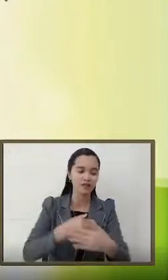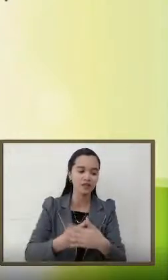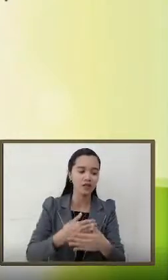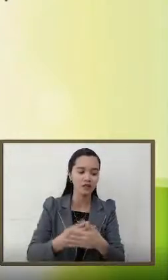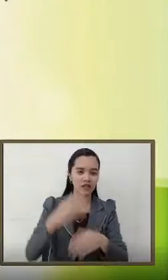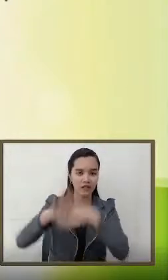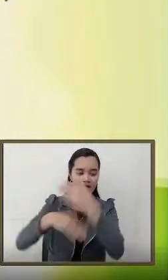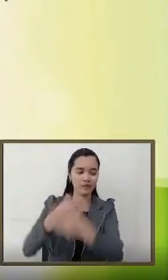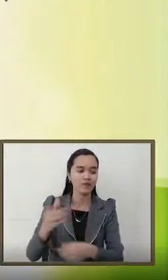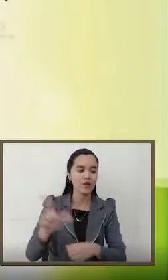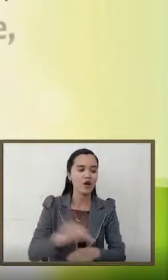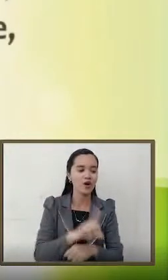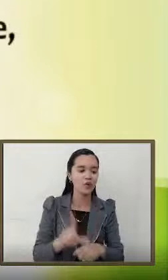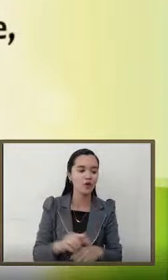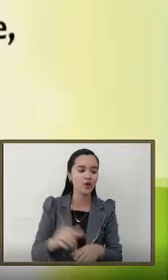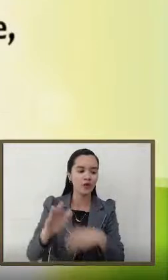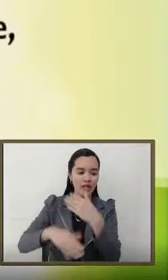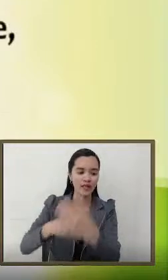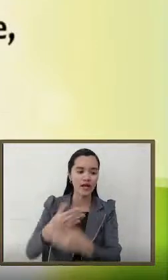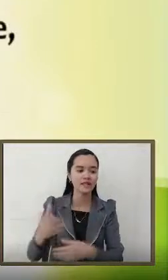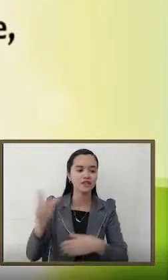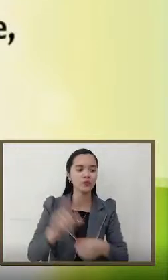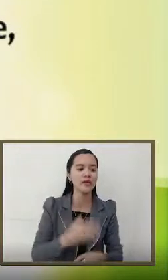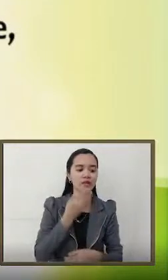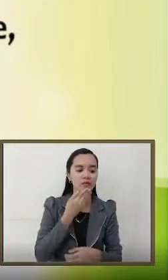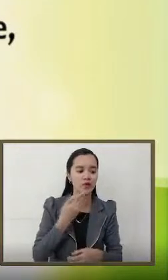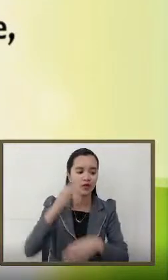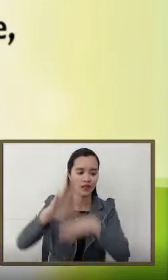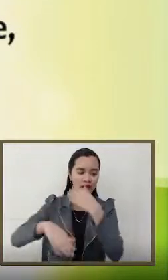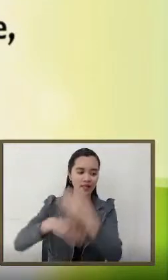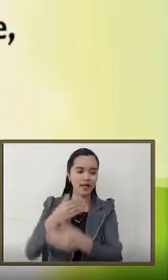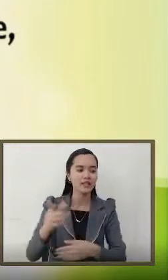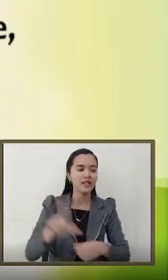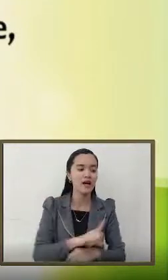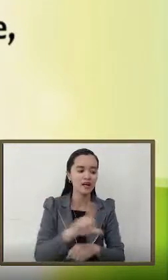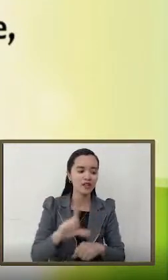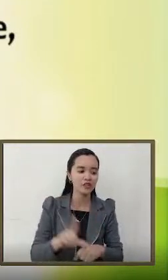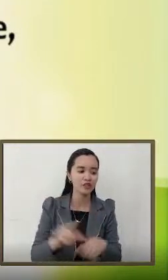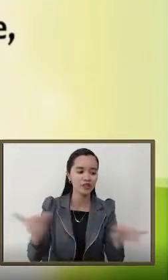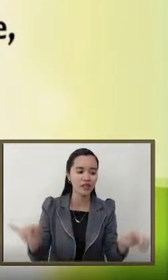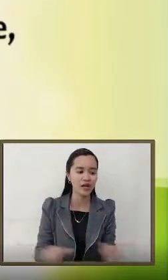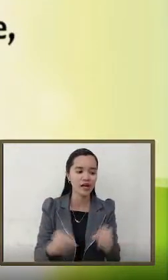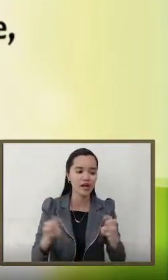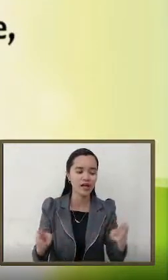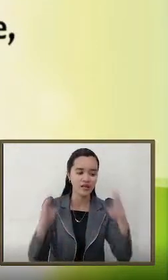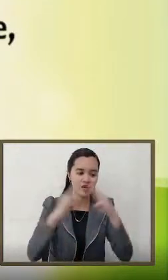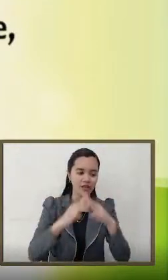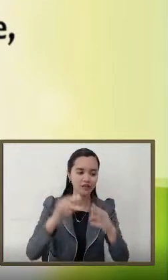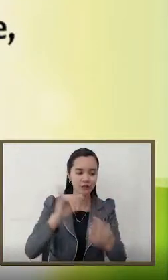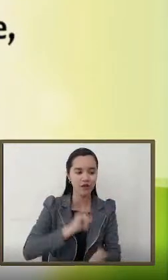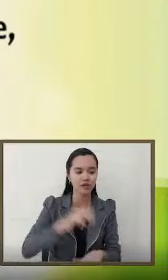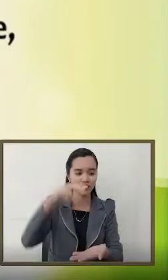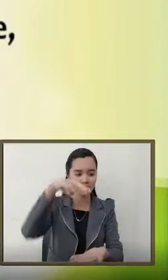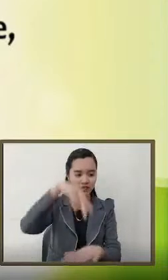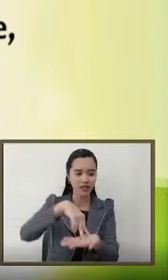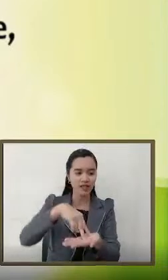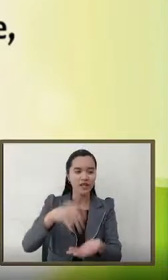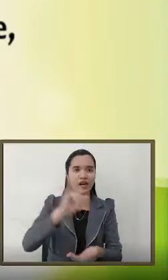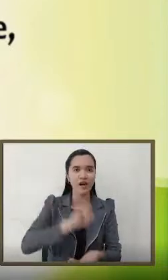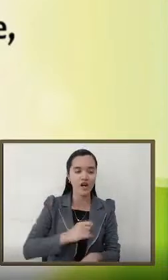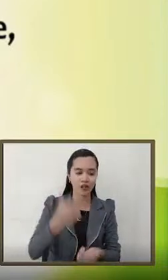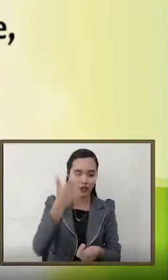heaven's borderland. Oh, Beulah Land, sweet Beulah Land, as on the highest mountain